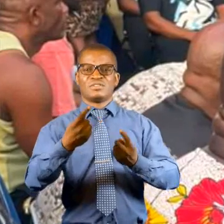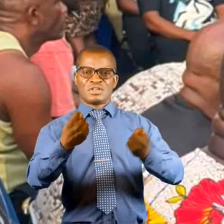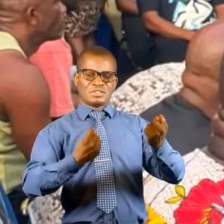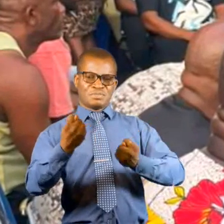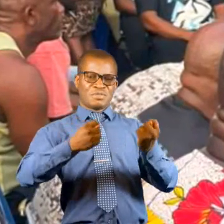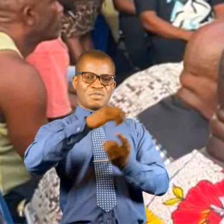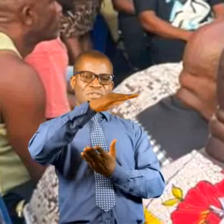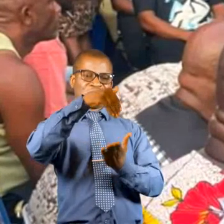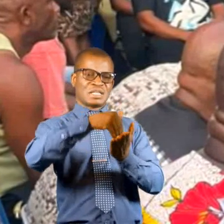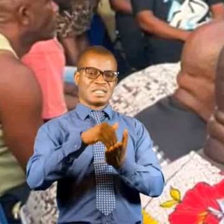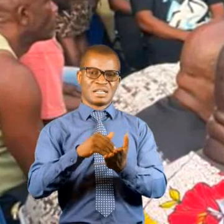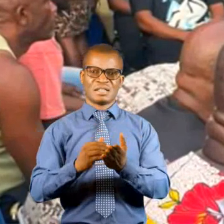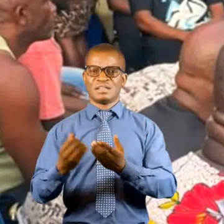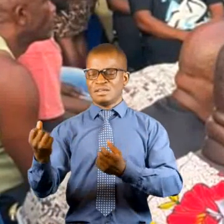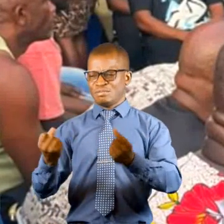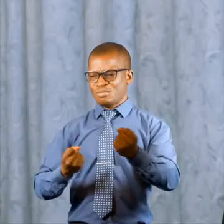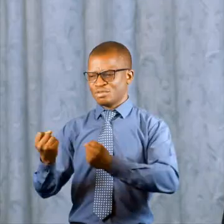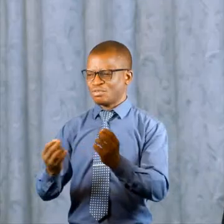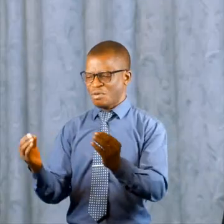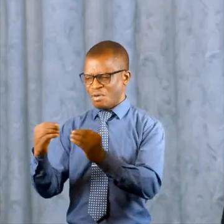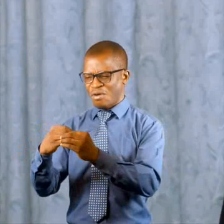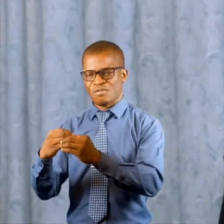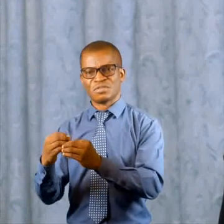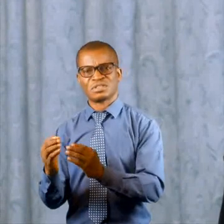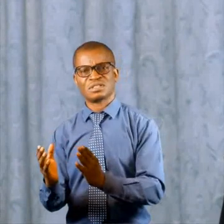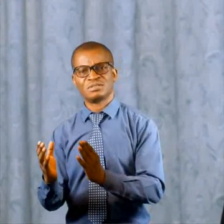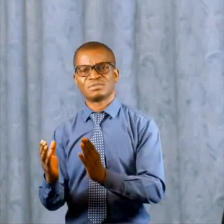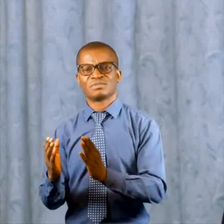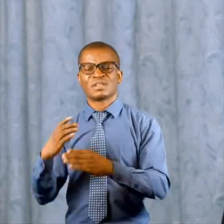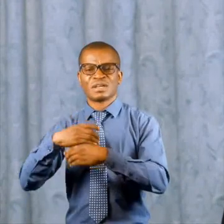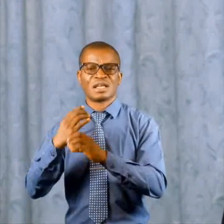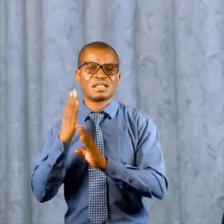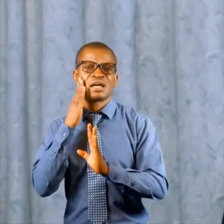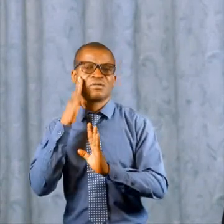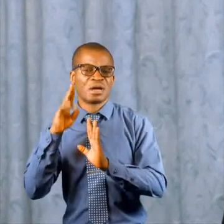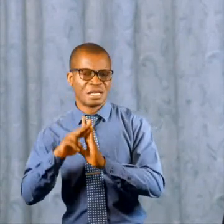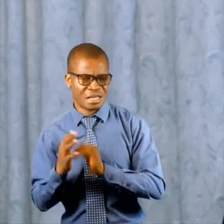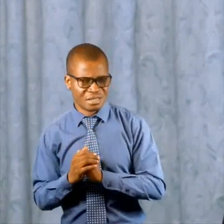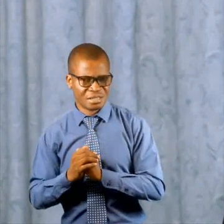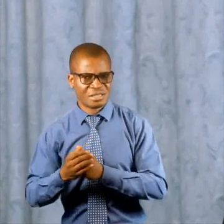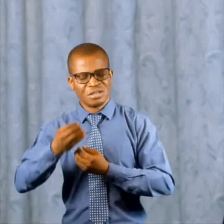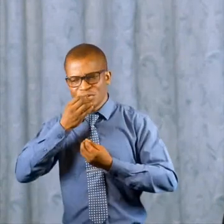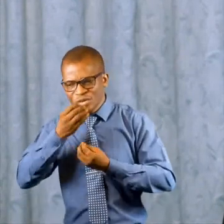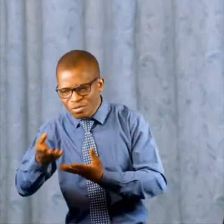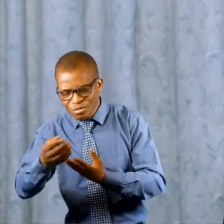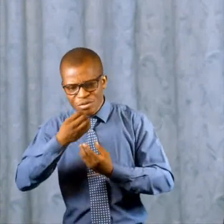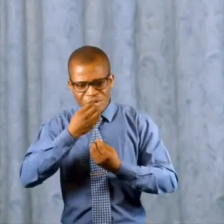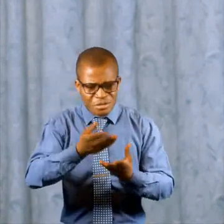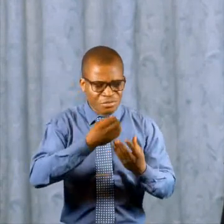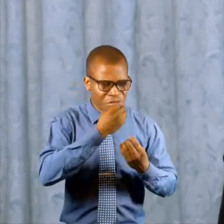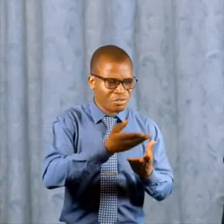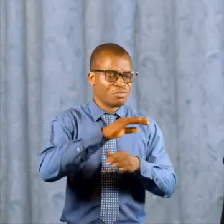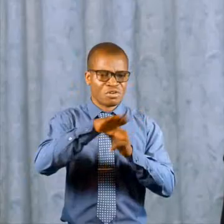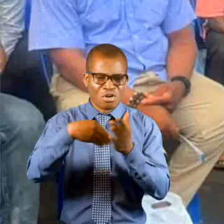terminals, go to their offices, sensitize the drivers, sensitize all the